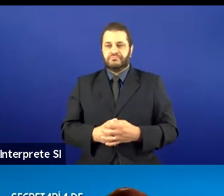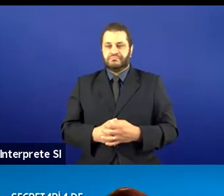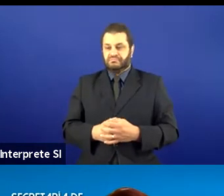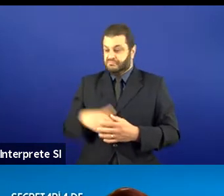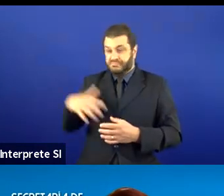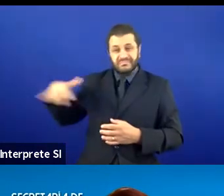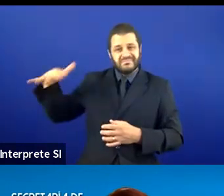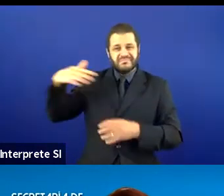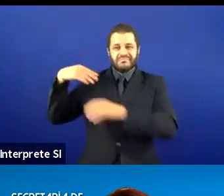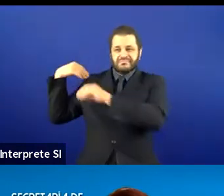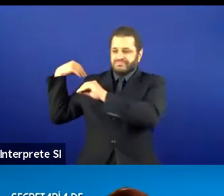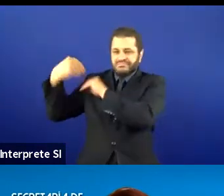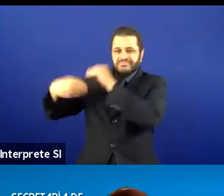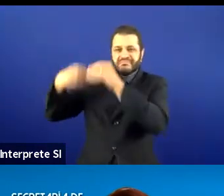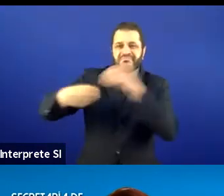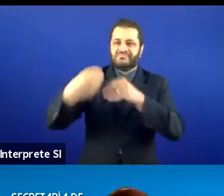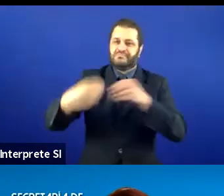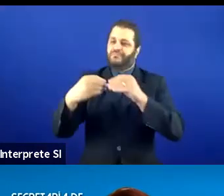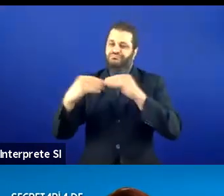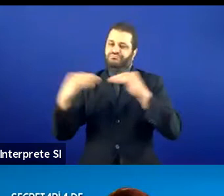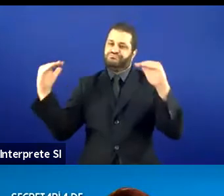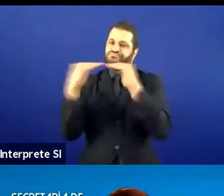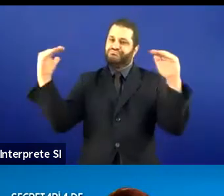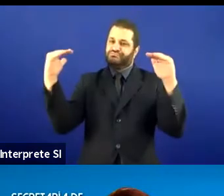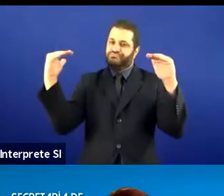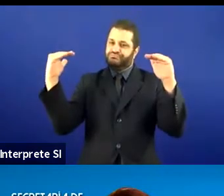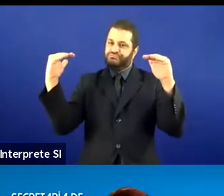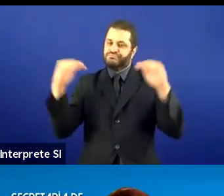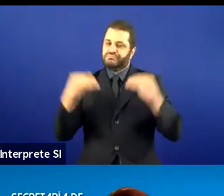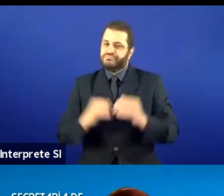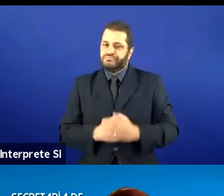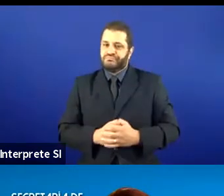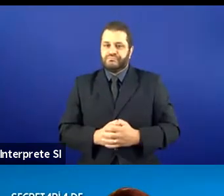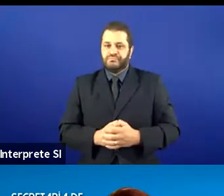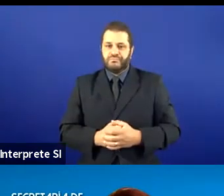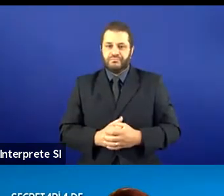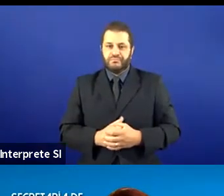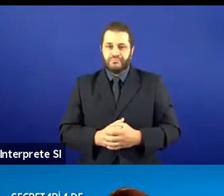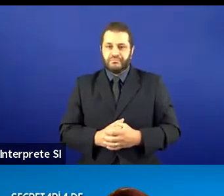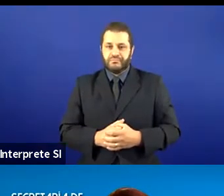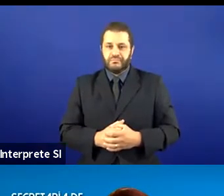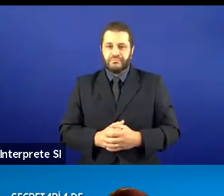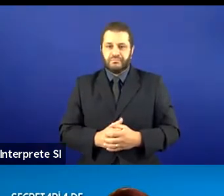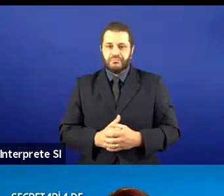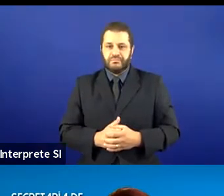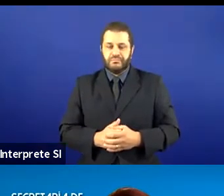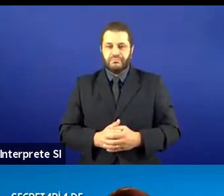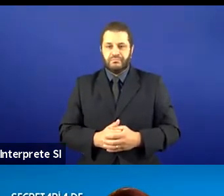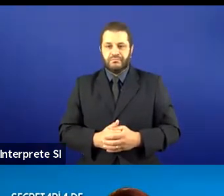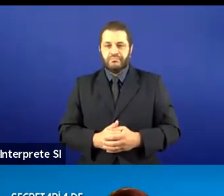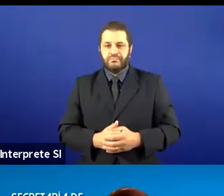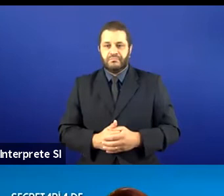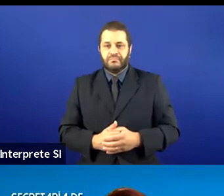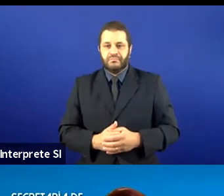question with three points. First, why are feminist movements important and what